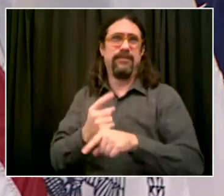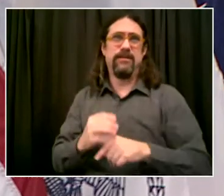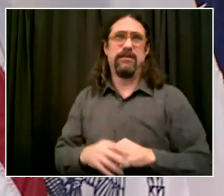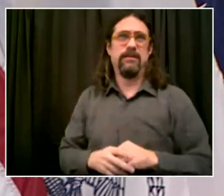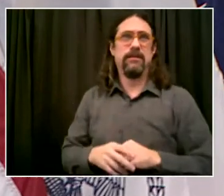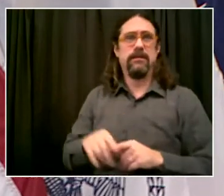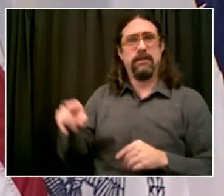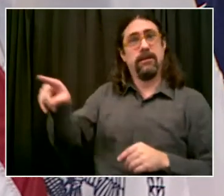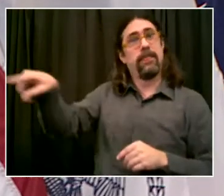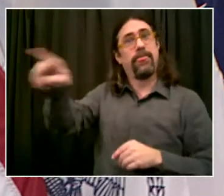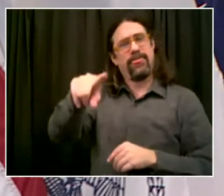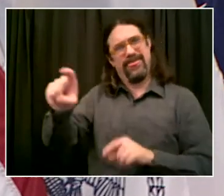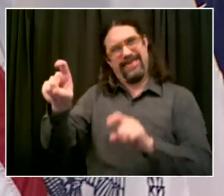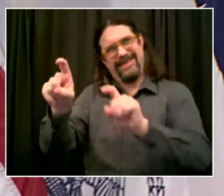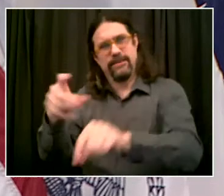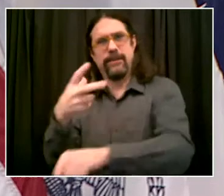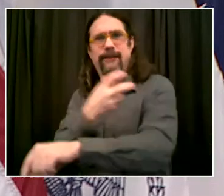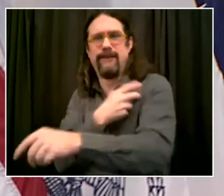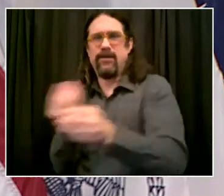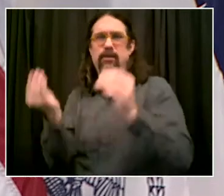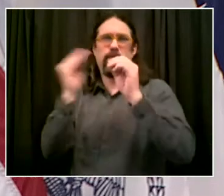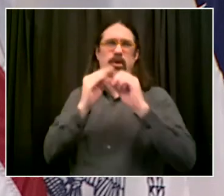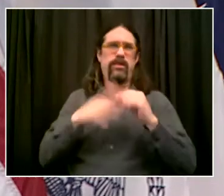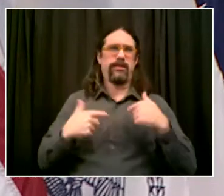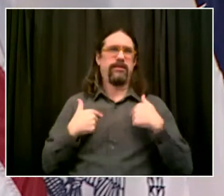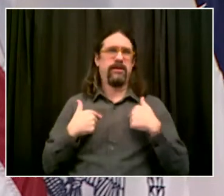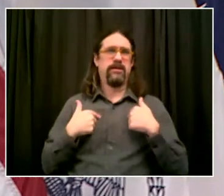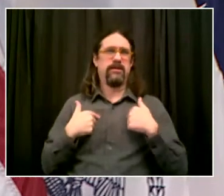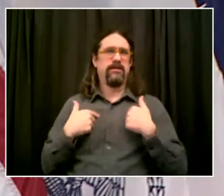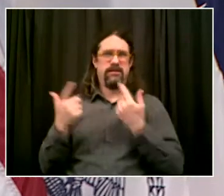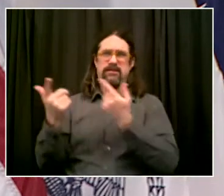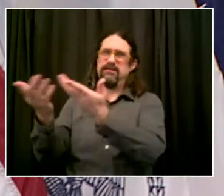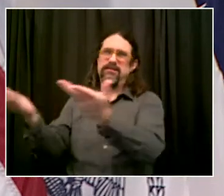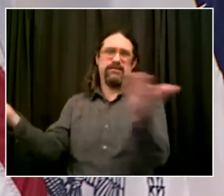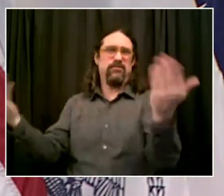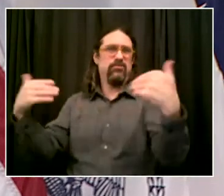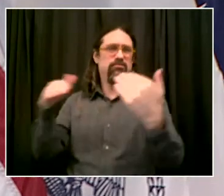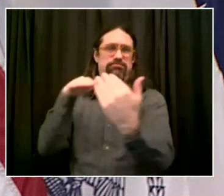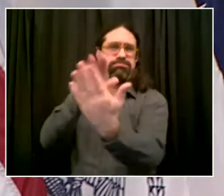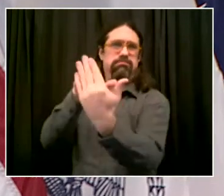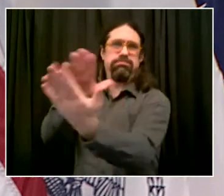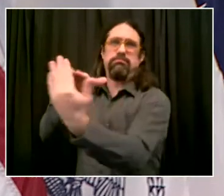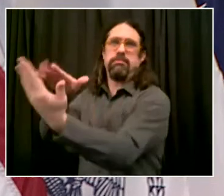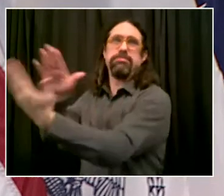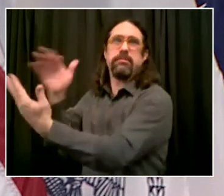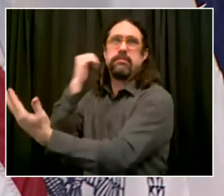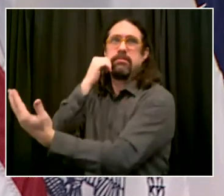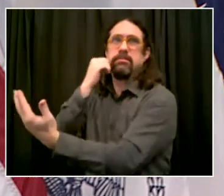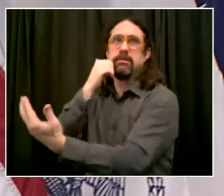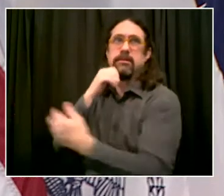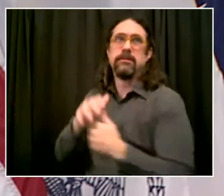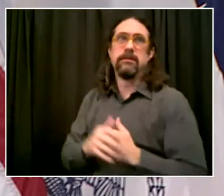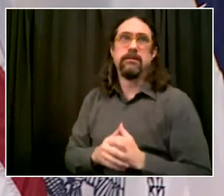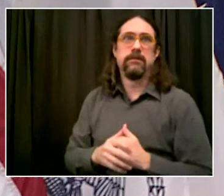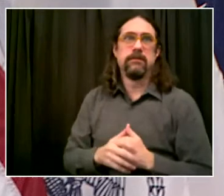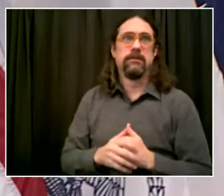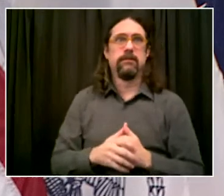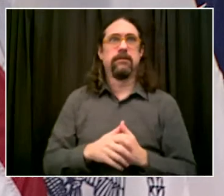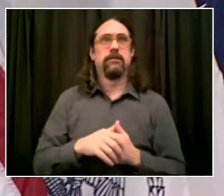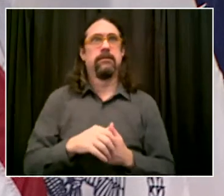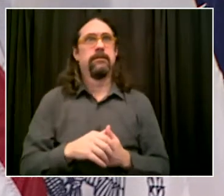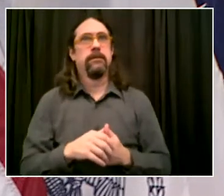the priorities laid out by the state, she qualifies differently than I do. but we're all waiting